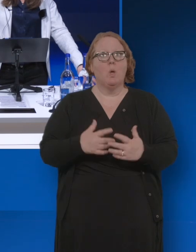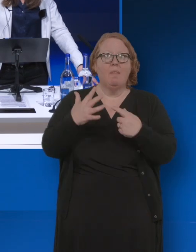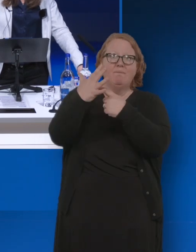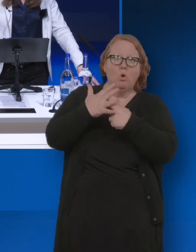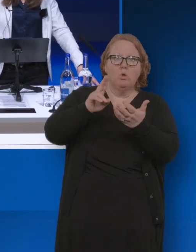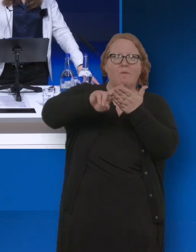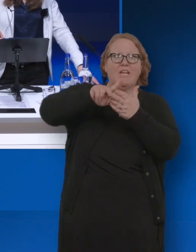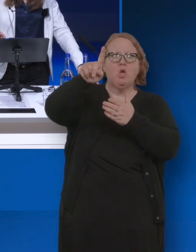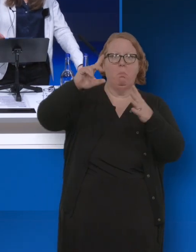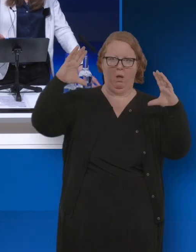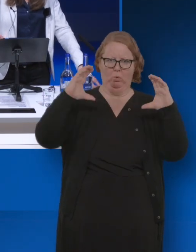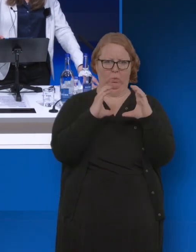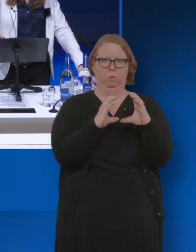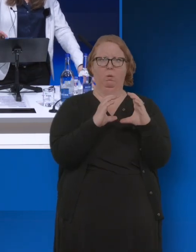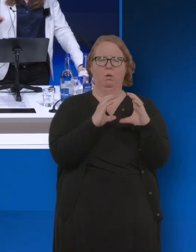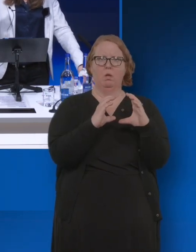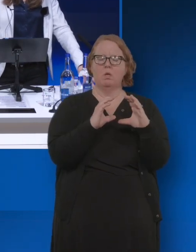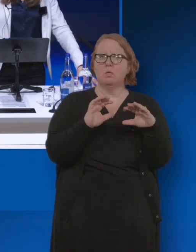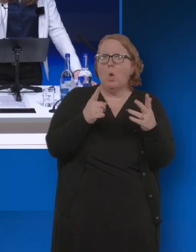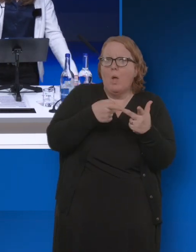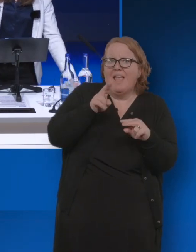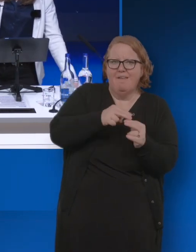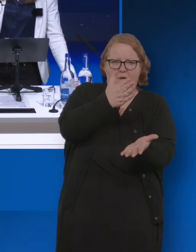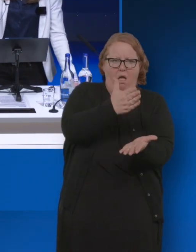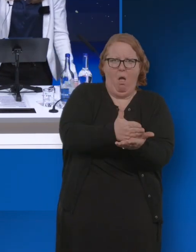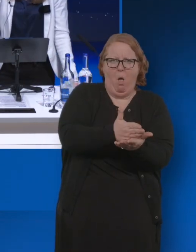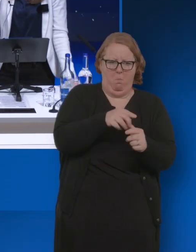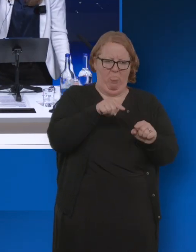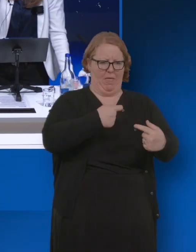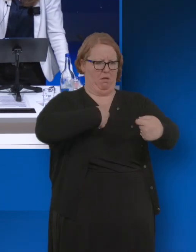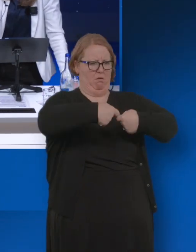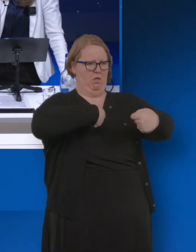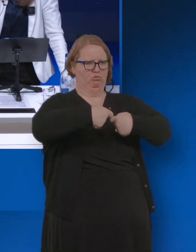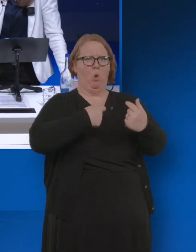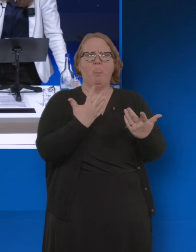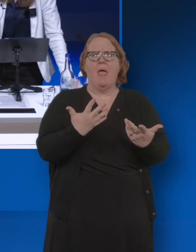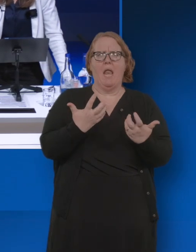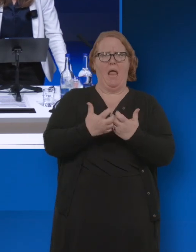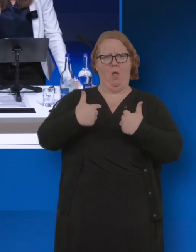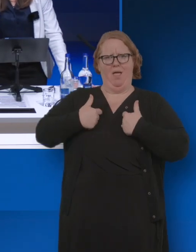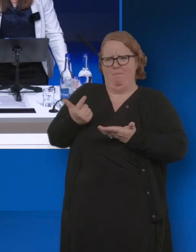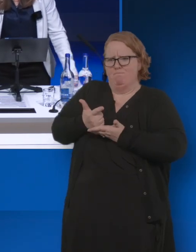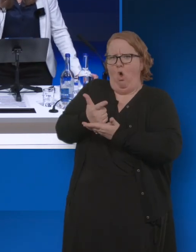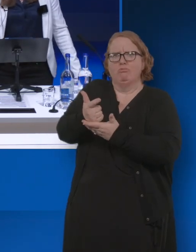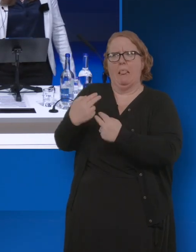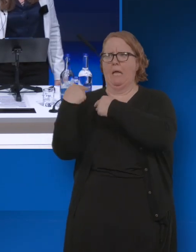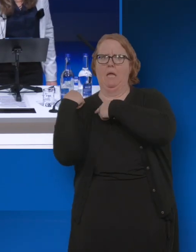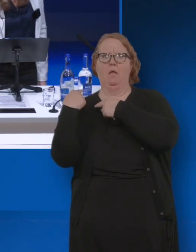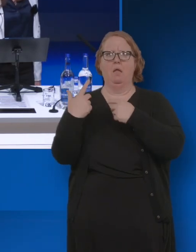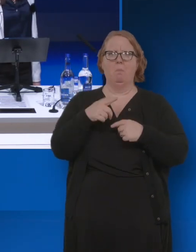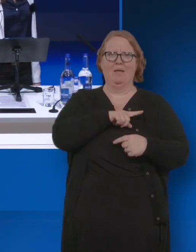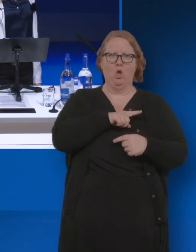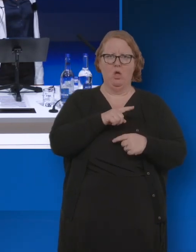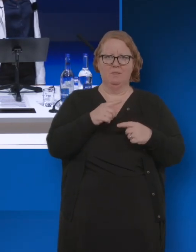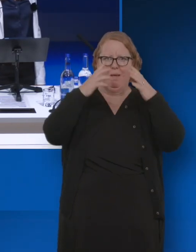small scale? And if that is true, how can we be held morally responsible for the decisions and actions that flow